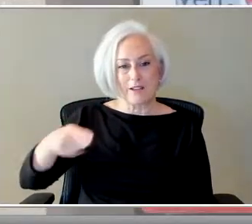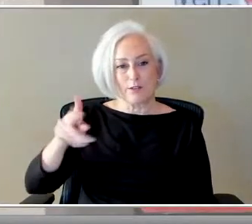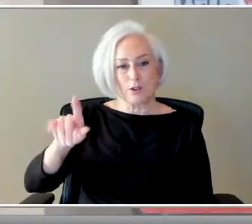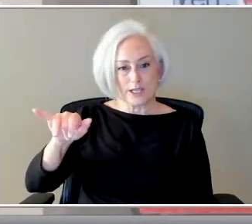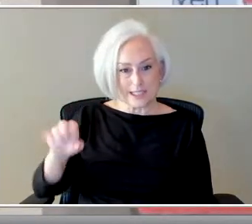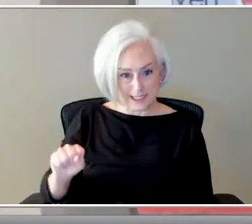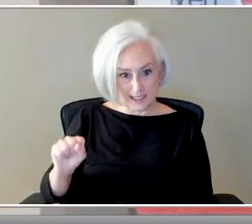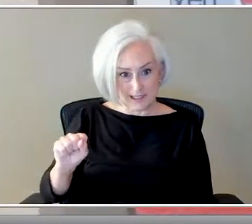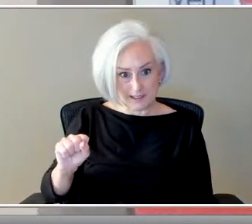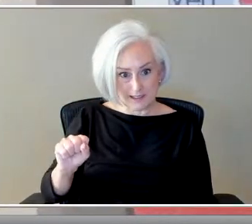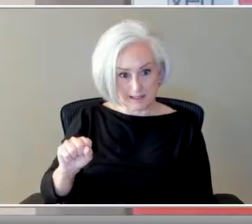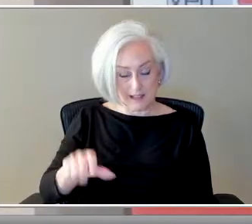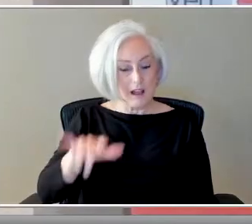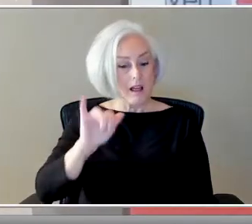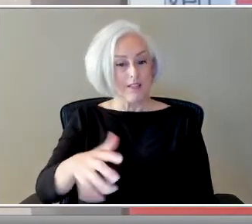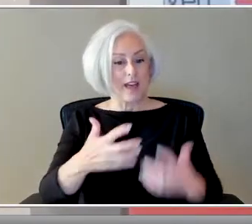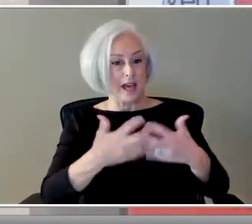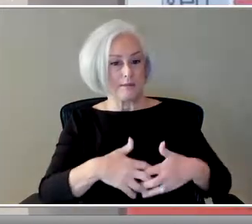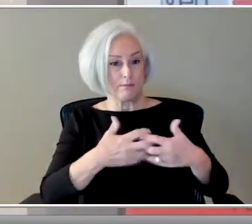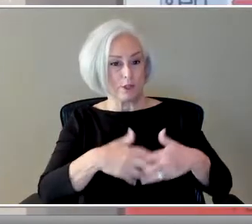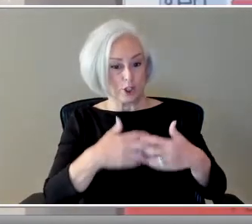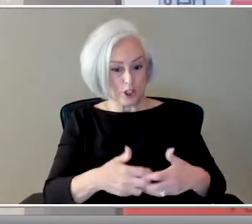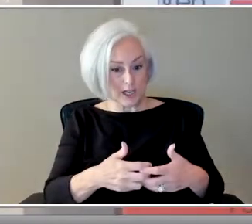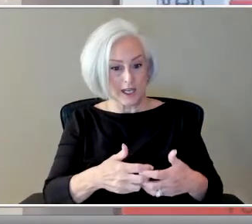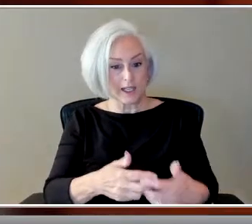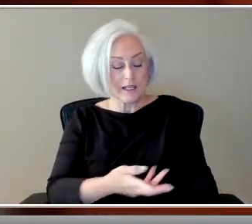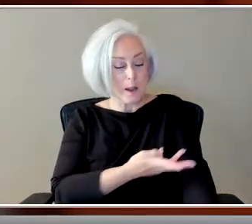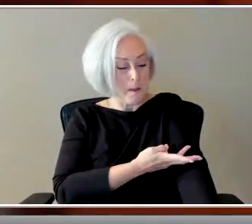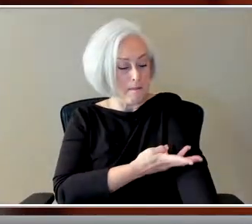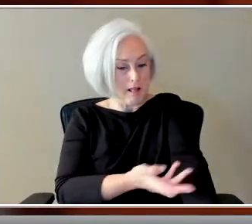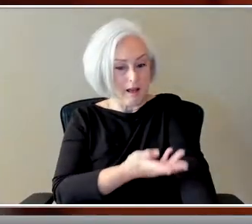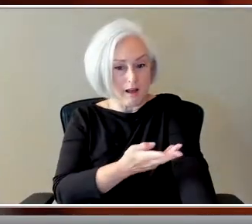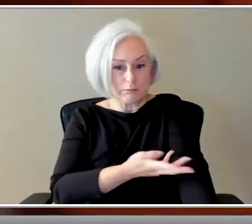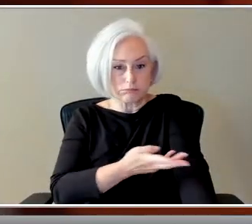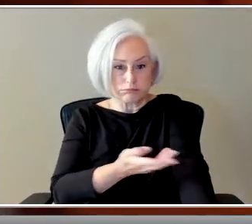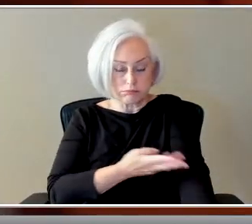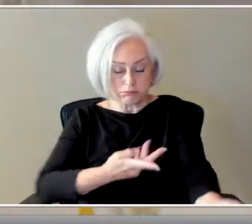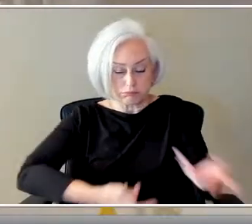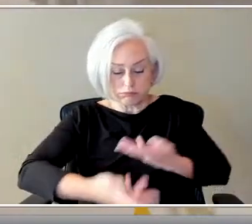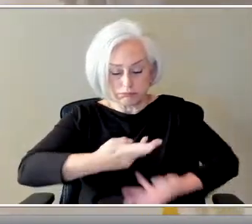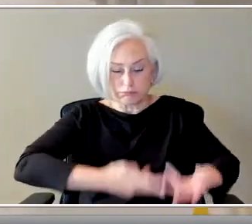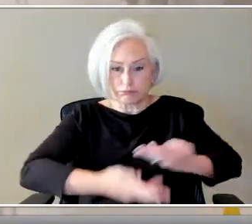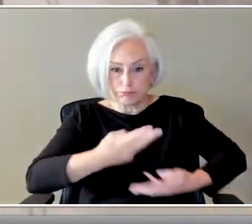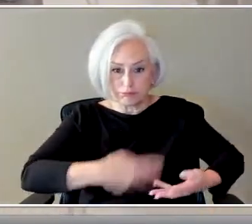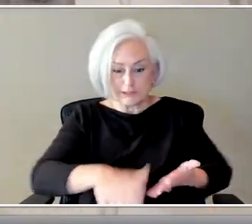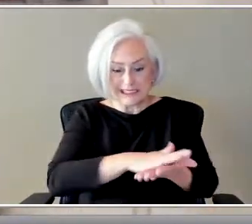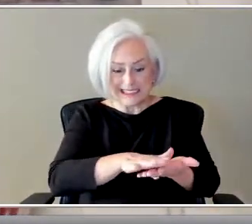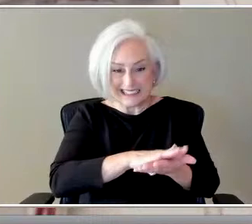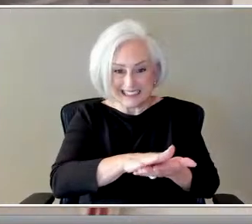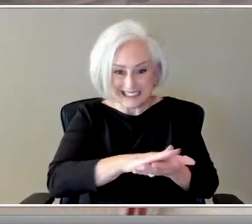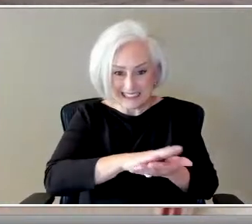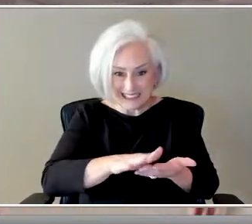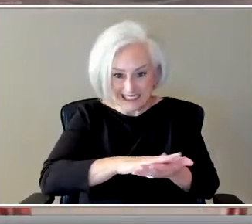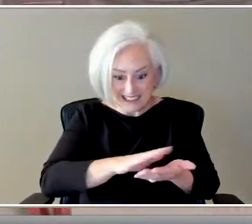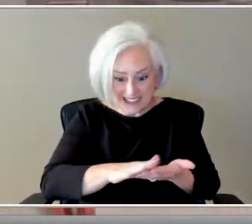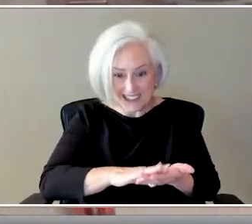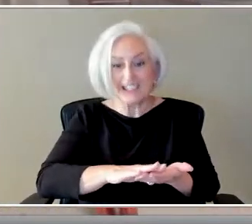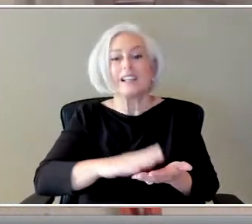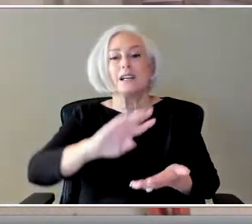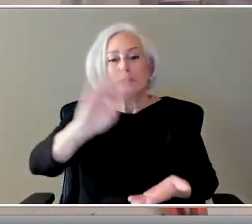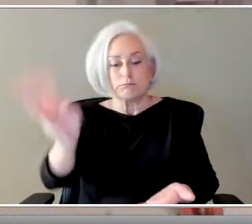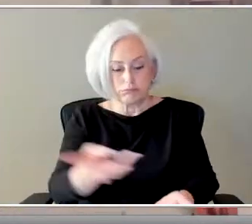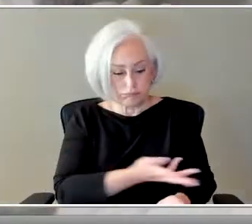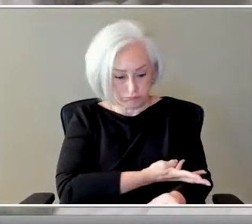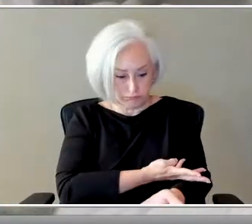machines filter the bad cholesterol from Aubrey's blood and then put the clean blood back into her body. But reaching Dr. Moriarty and his team was